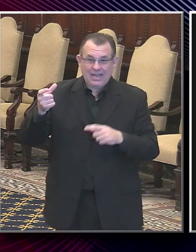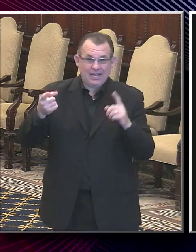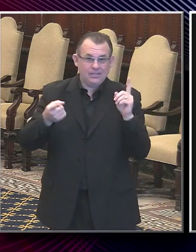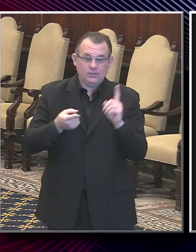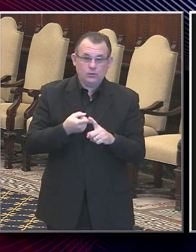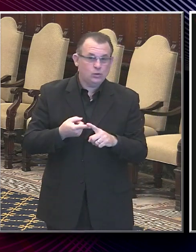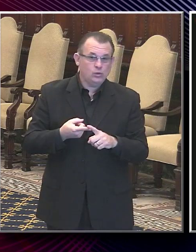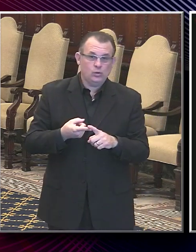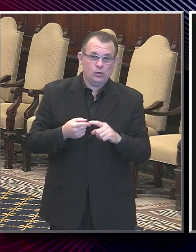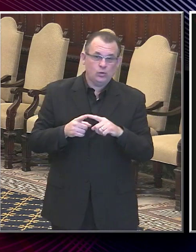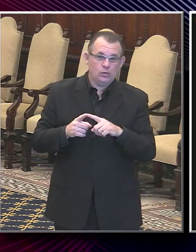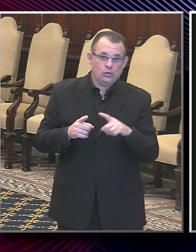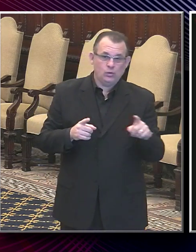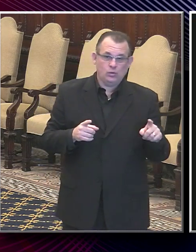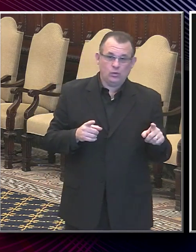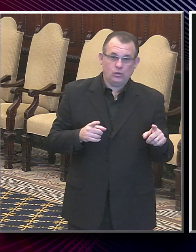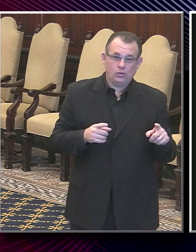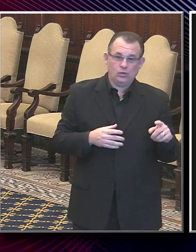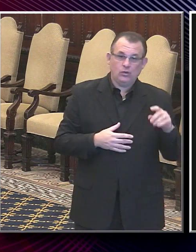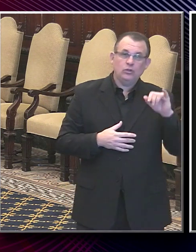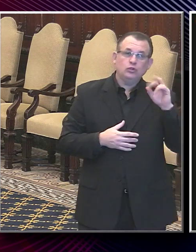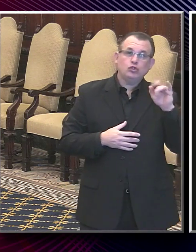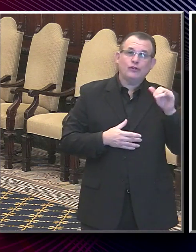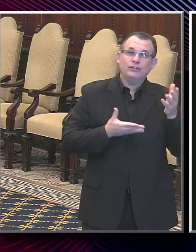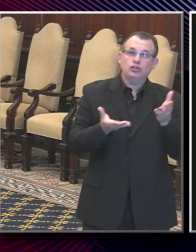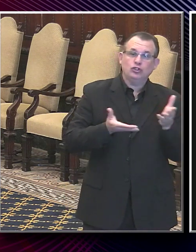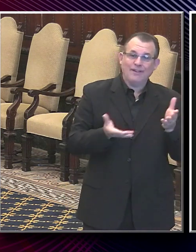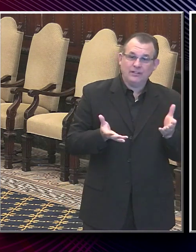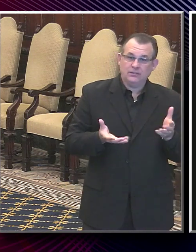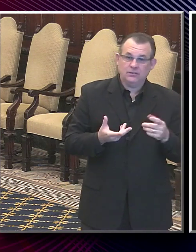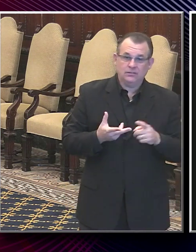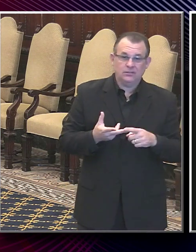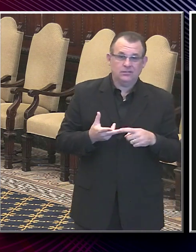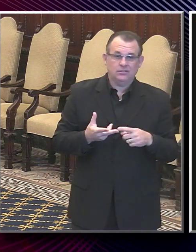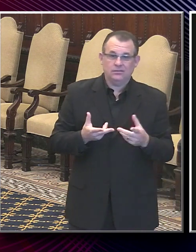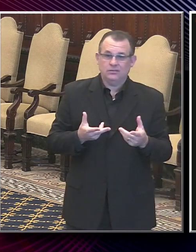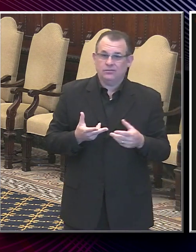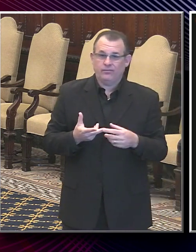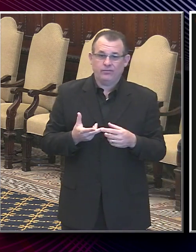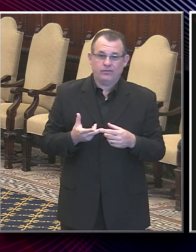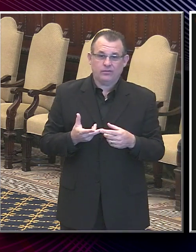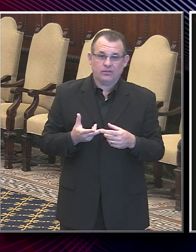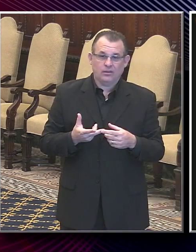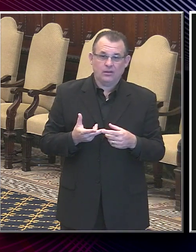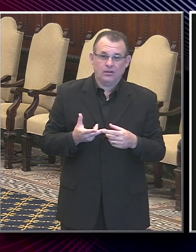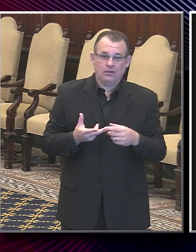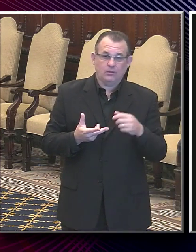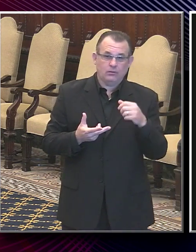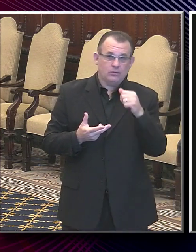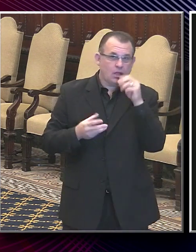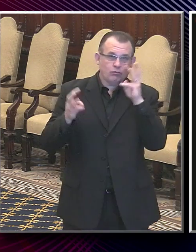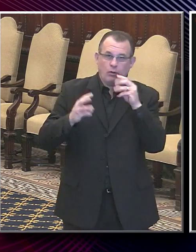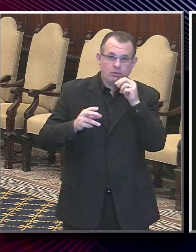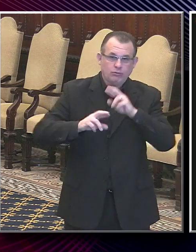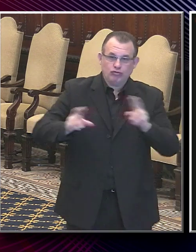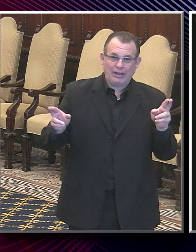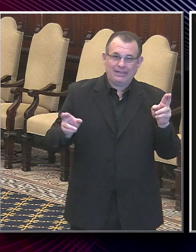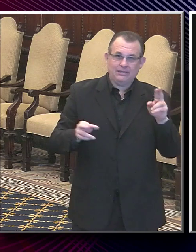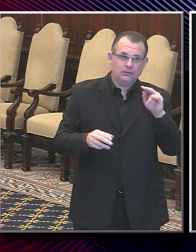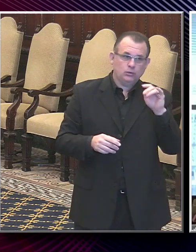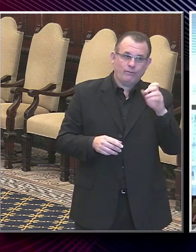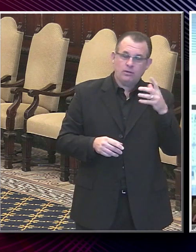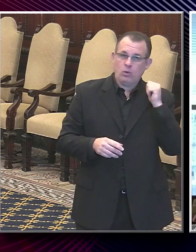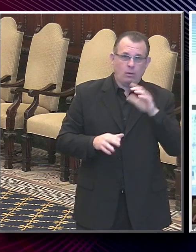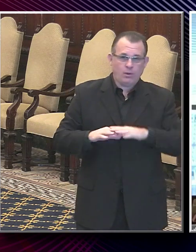jury service to sheriff sales won't necessarily be ready to go by June 5th.